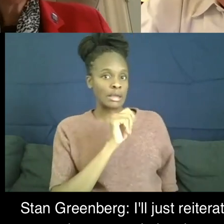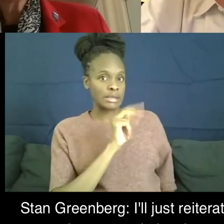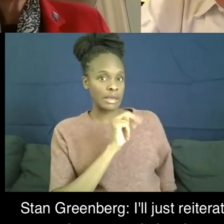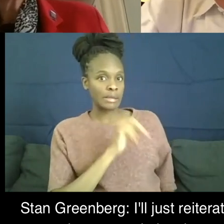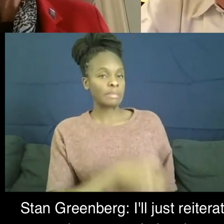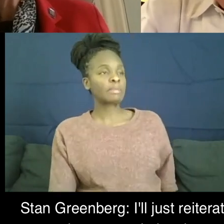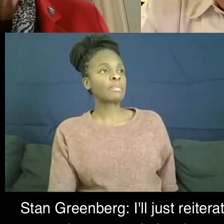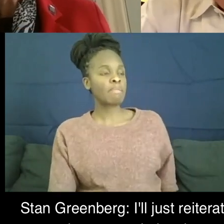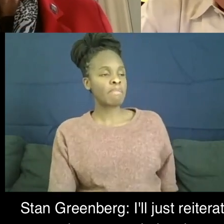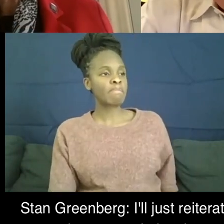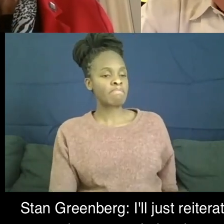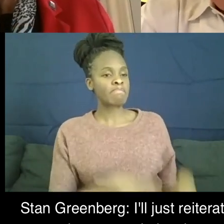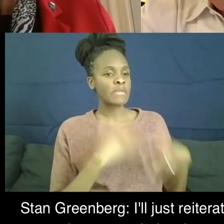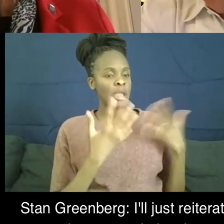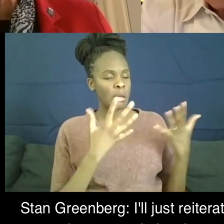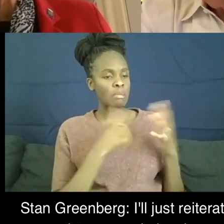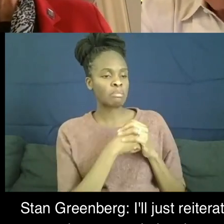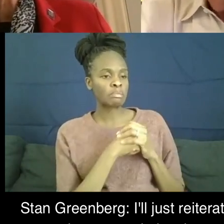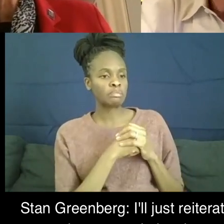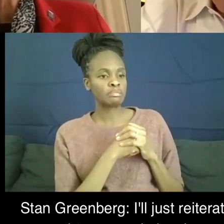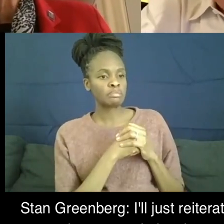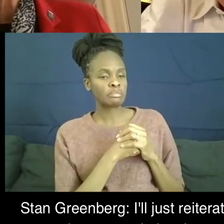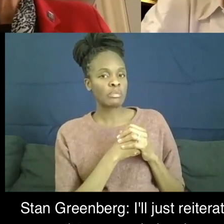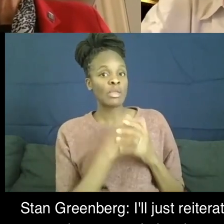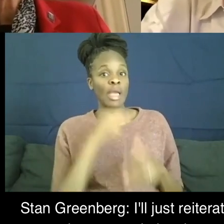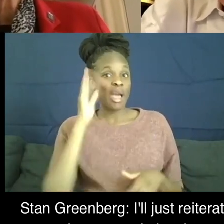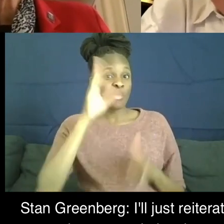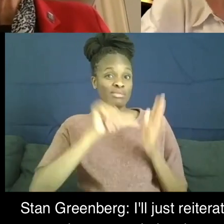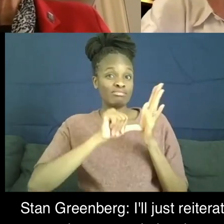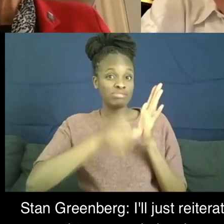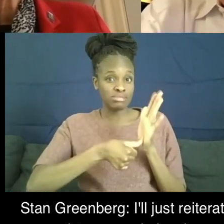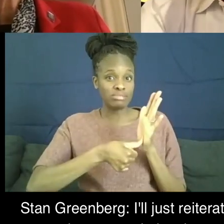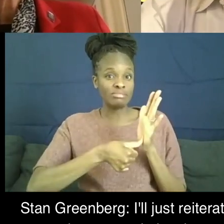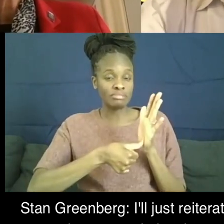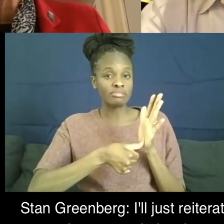just to, um, I'll just reiterate the, um,